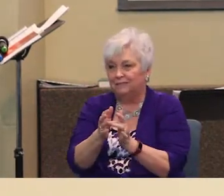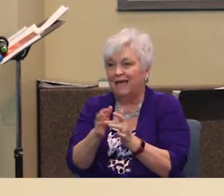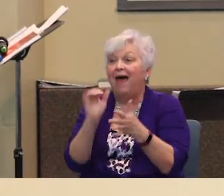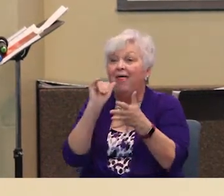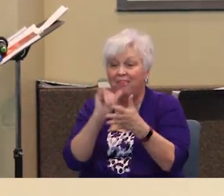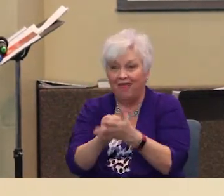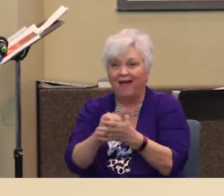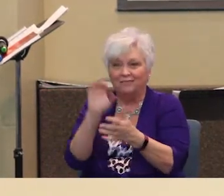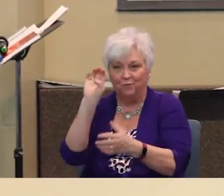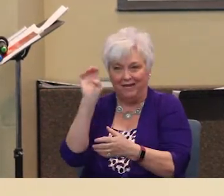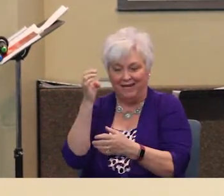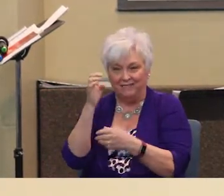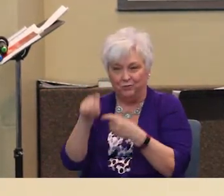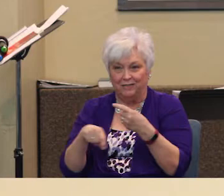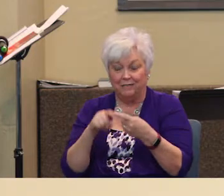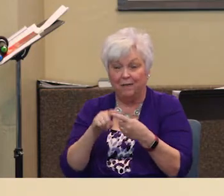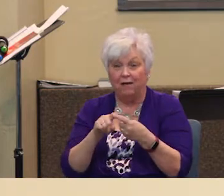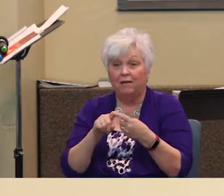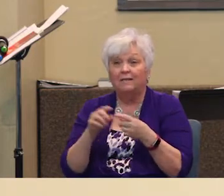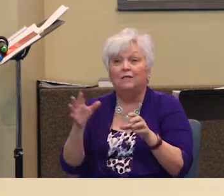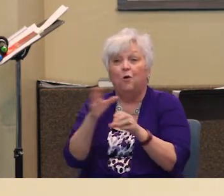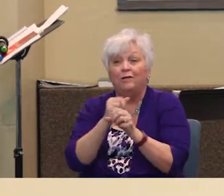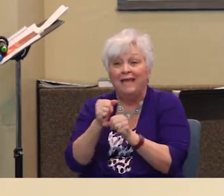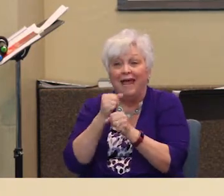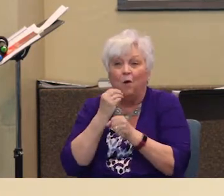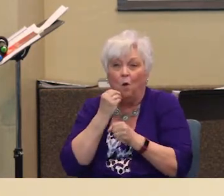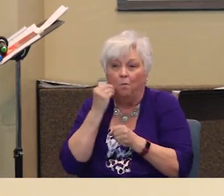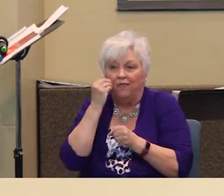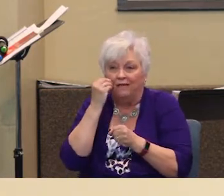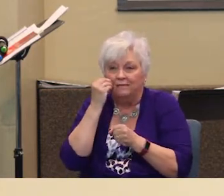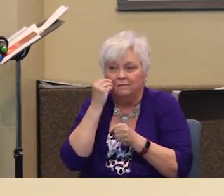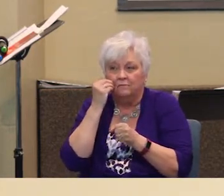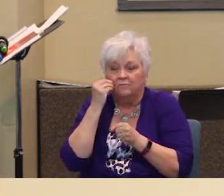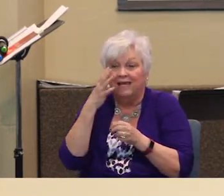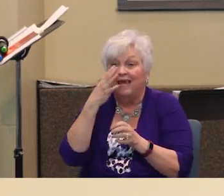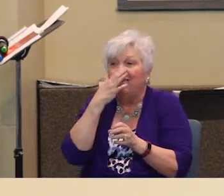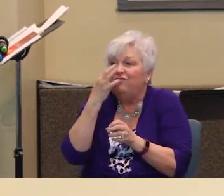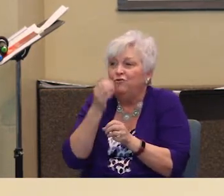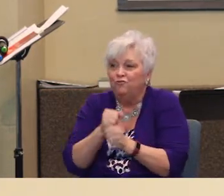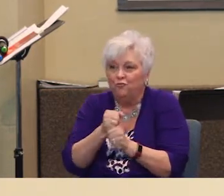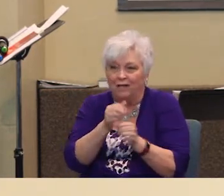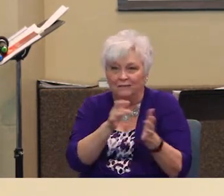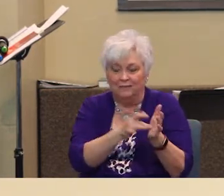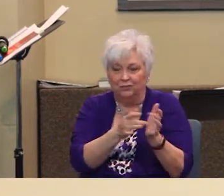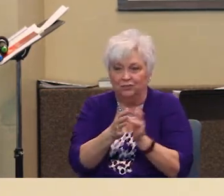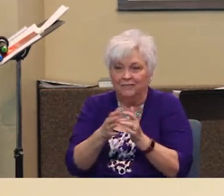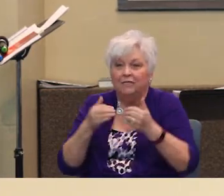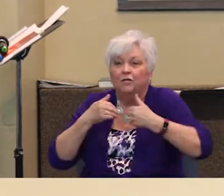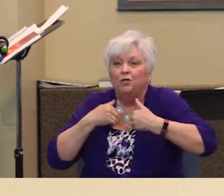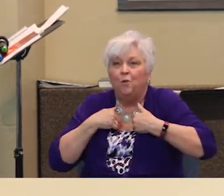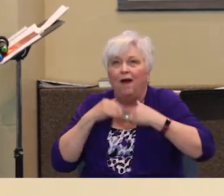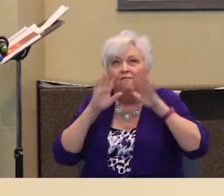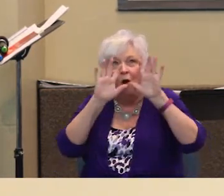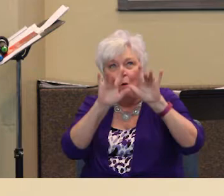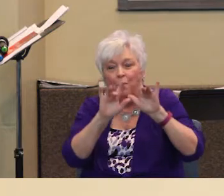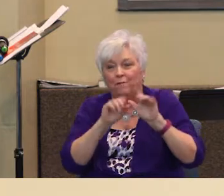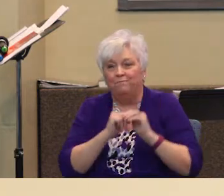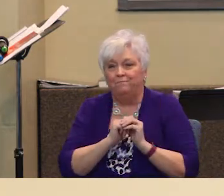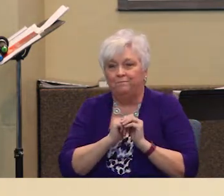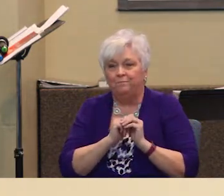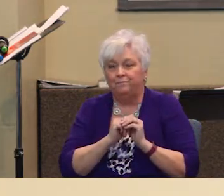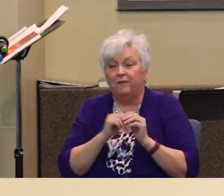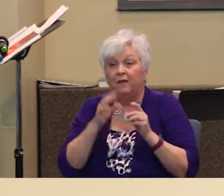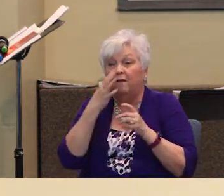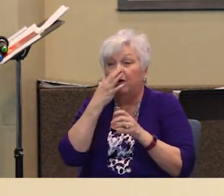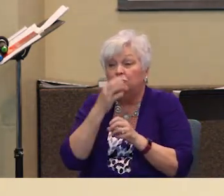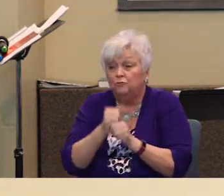is about. And so here's something you get to take home this morning. That if you trust in Jesus, you have hope. If you